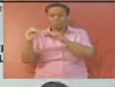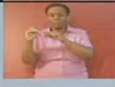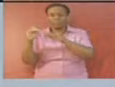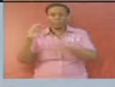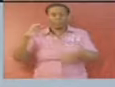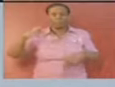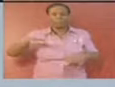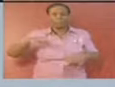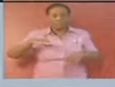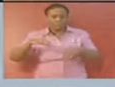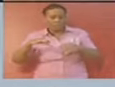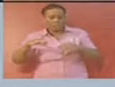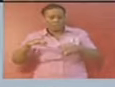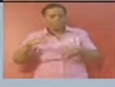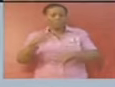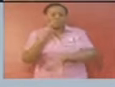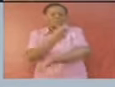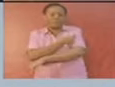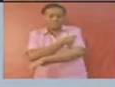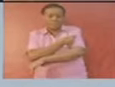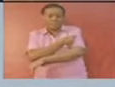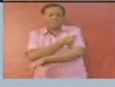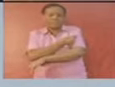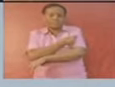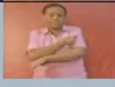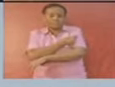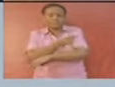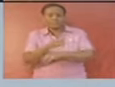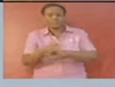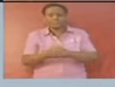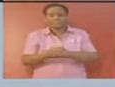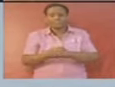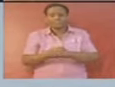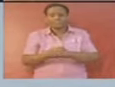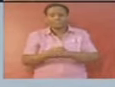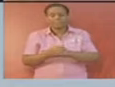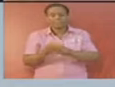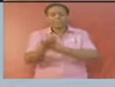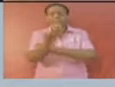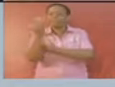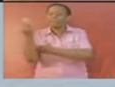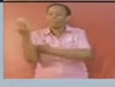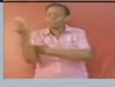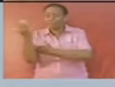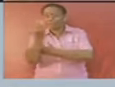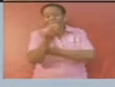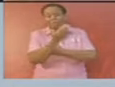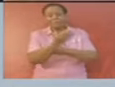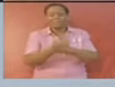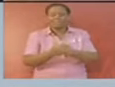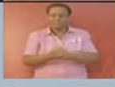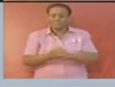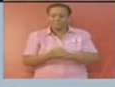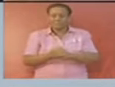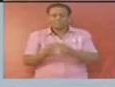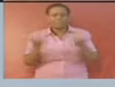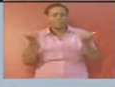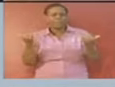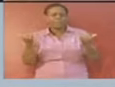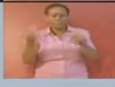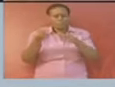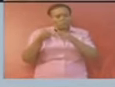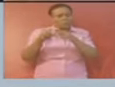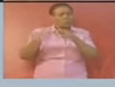Minister, members of the media, members of the viewing and listening public. So I'll touch briefly on the clinical update, which is as of 4